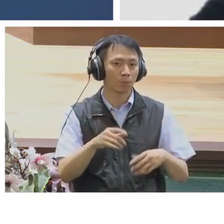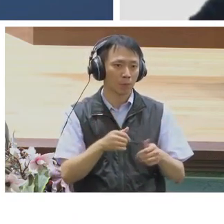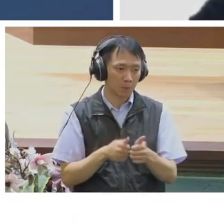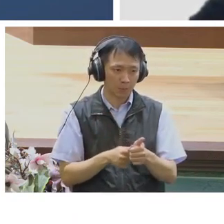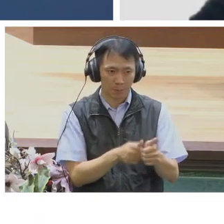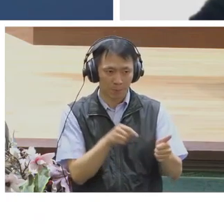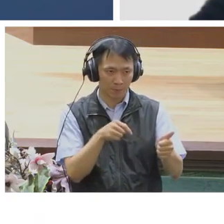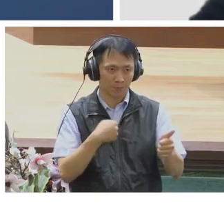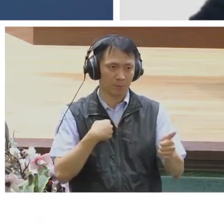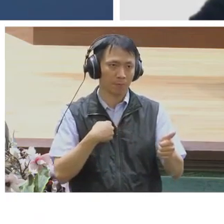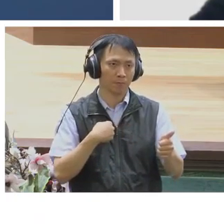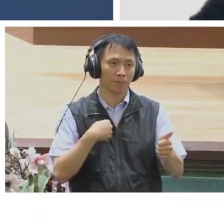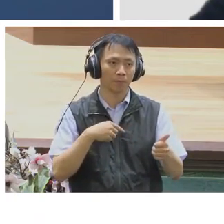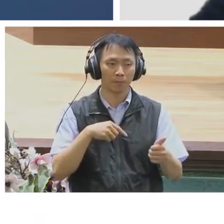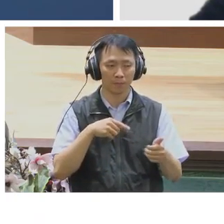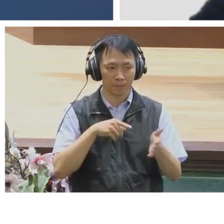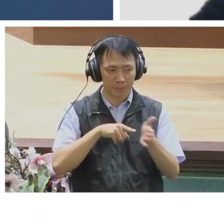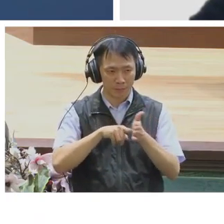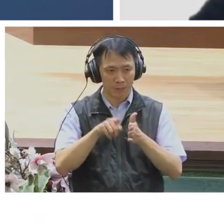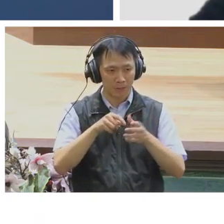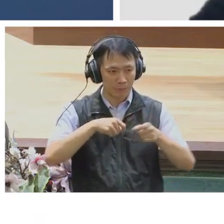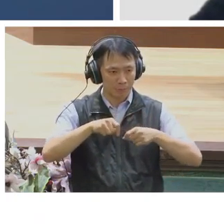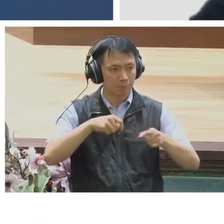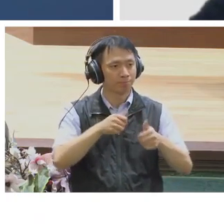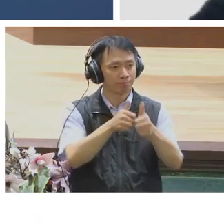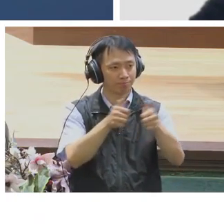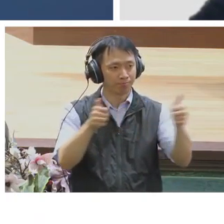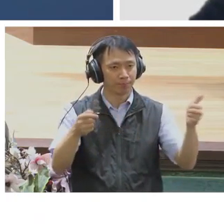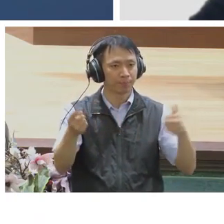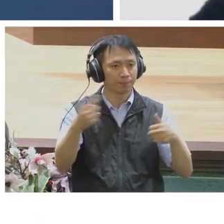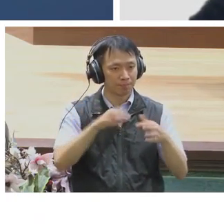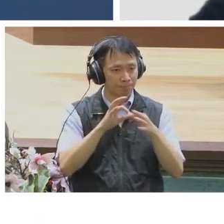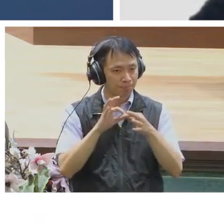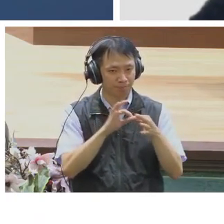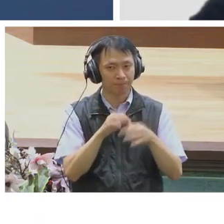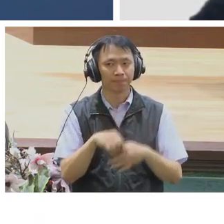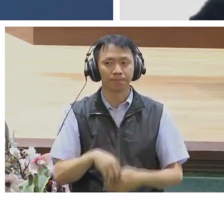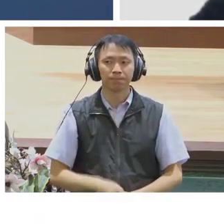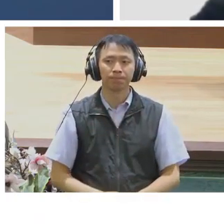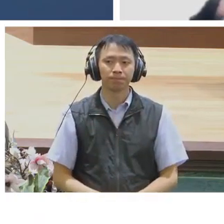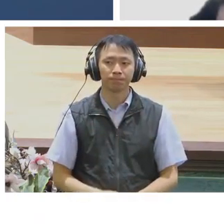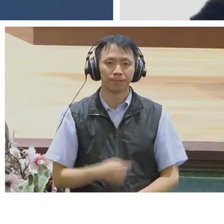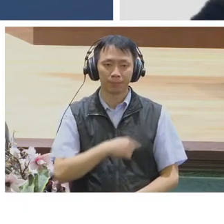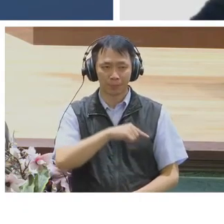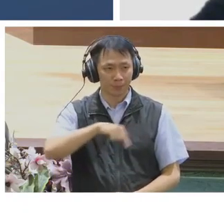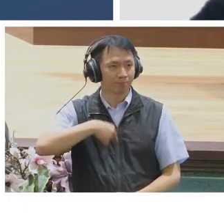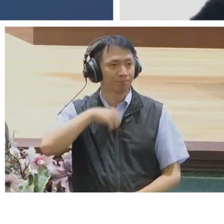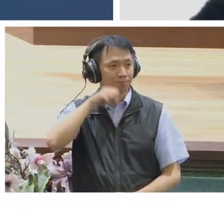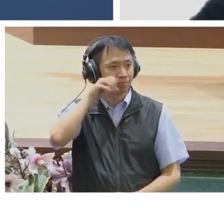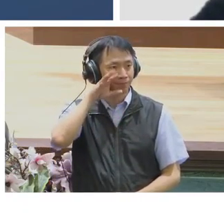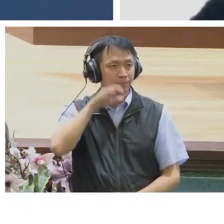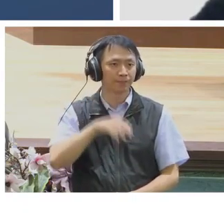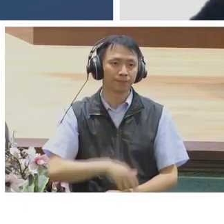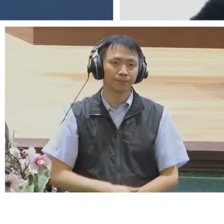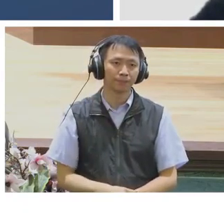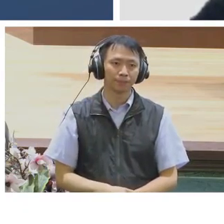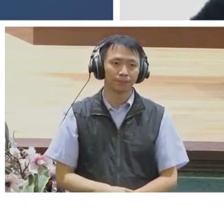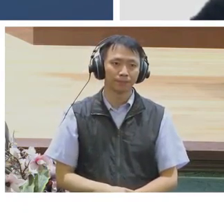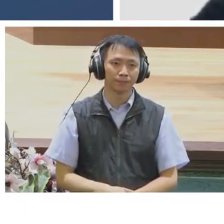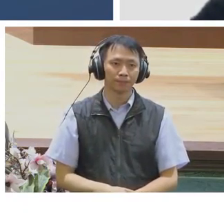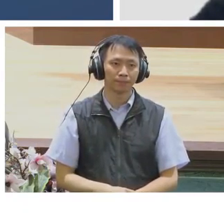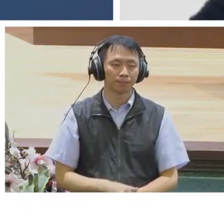So big thank you to both of you. It's been a pleasure. And everyone, reach out to us. We are